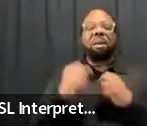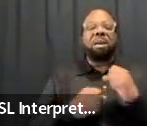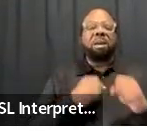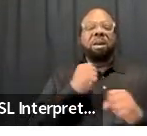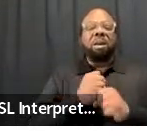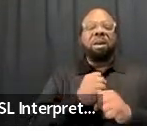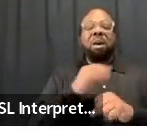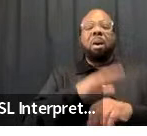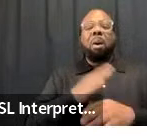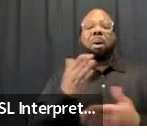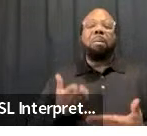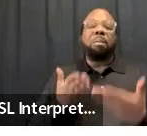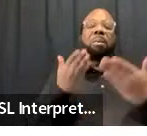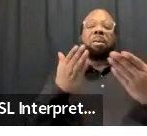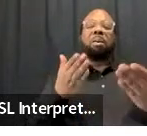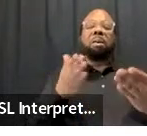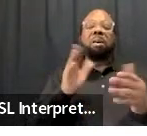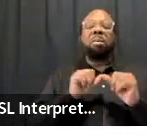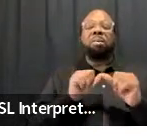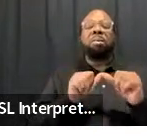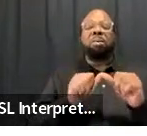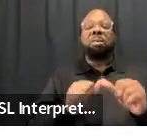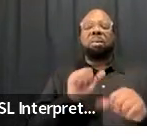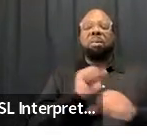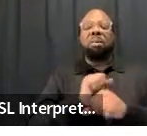this proposal, and we'll continue to do so.